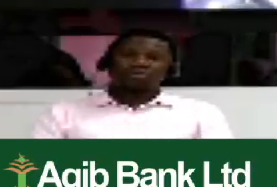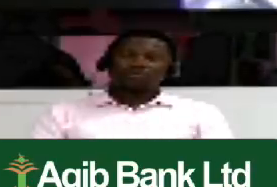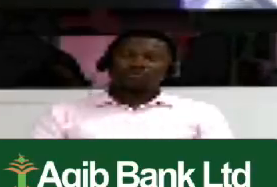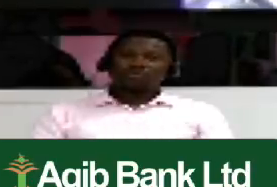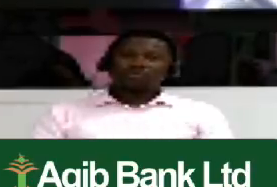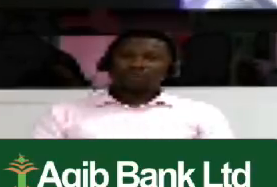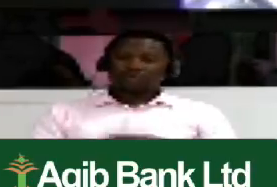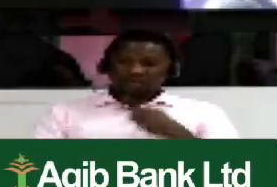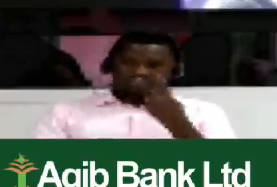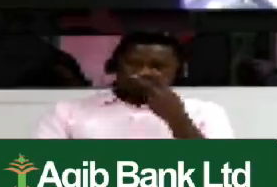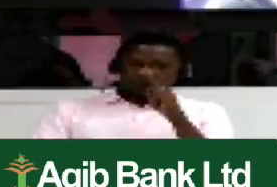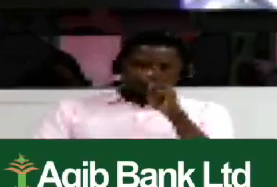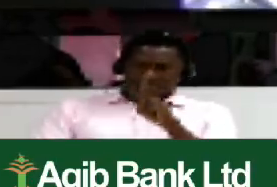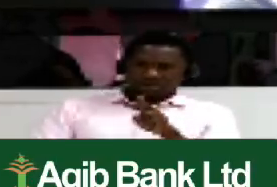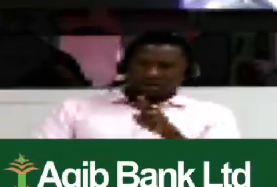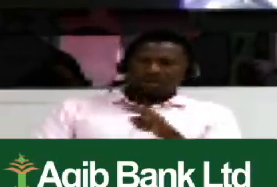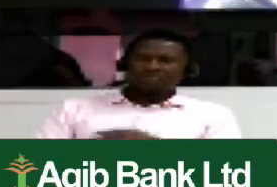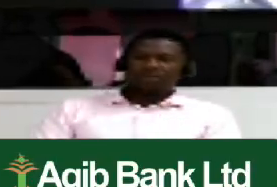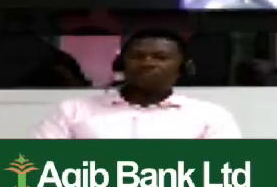that they could see.